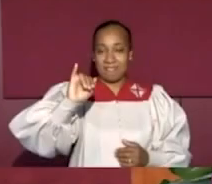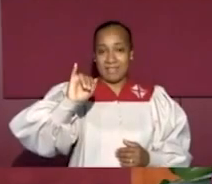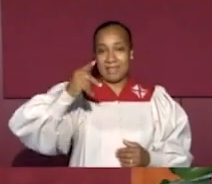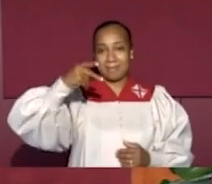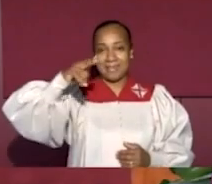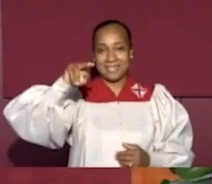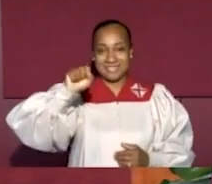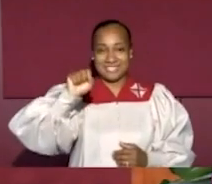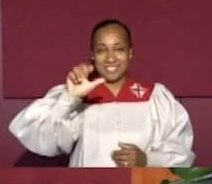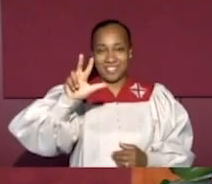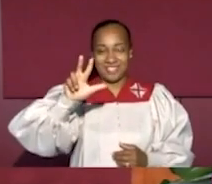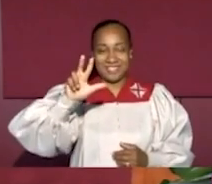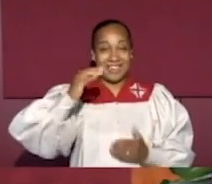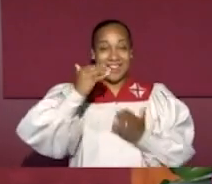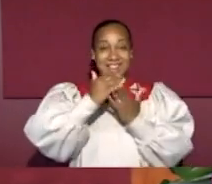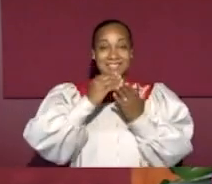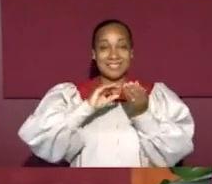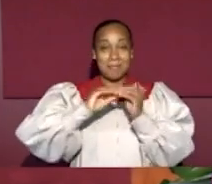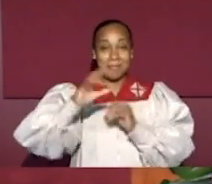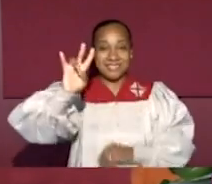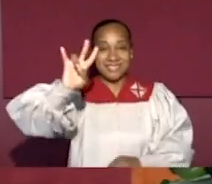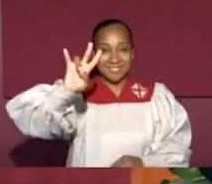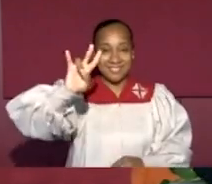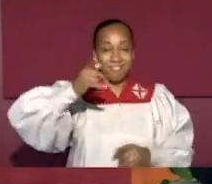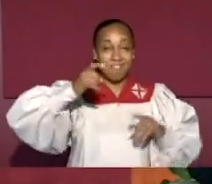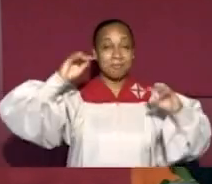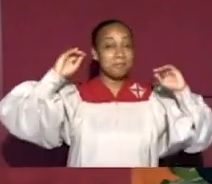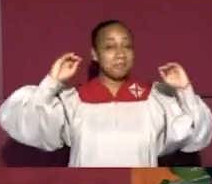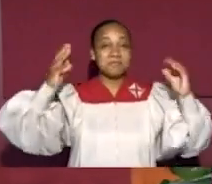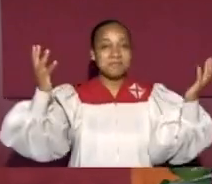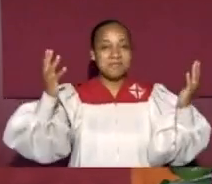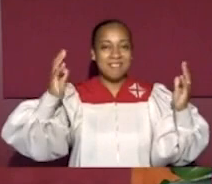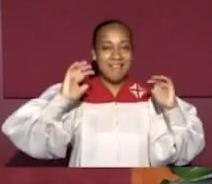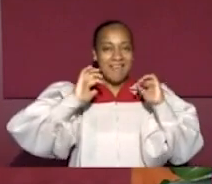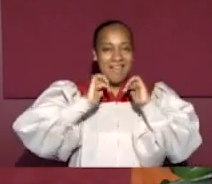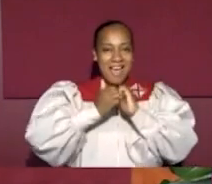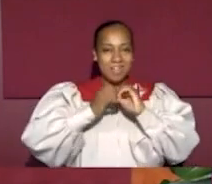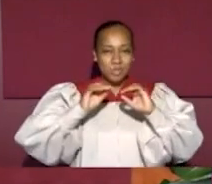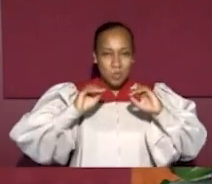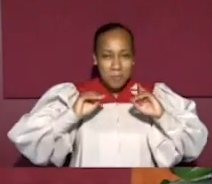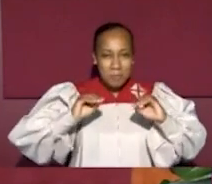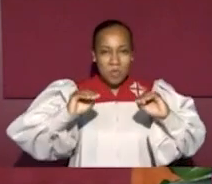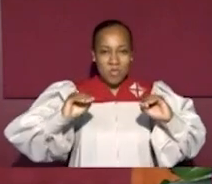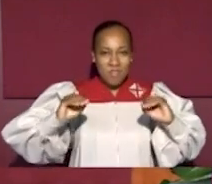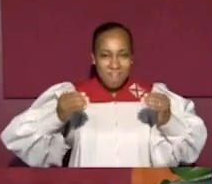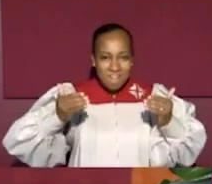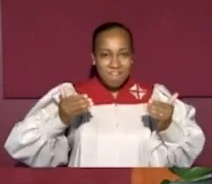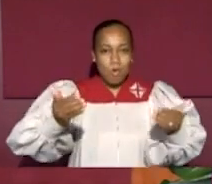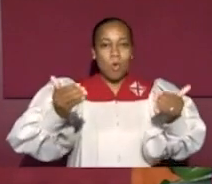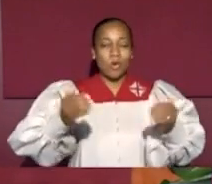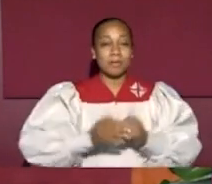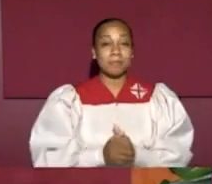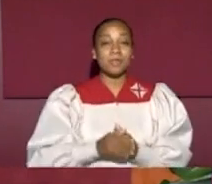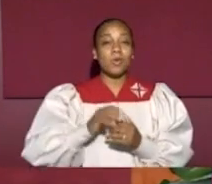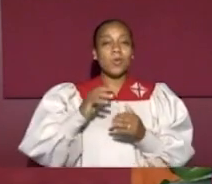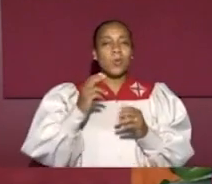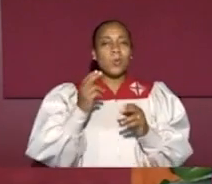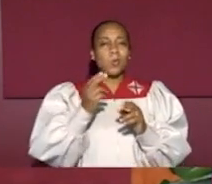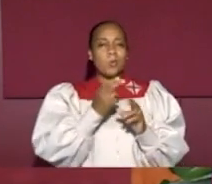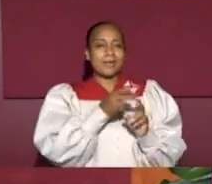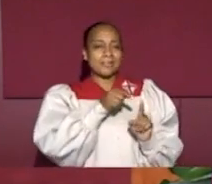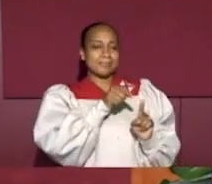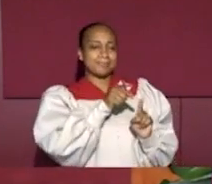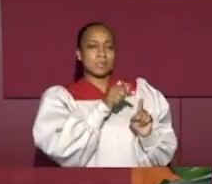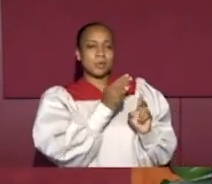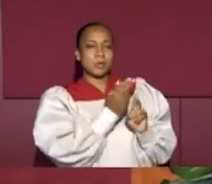We are in lesson number 7 of our teaching on how to move forward. And we're using Philippians chapter